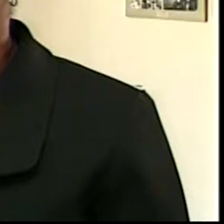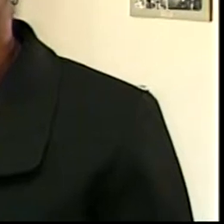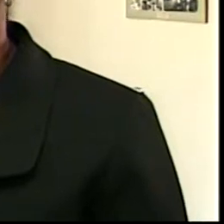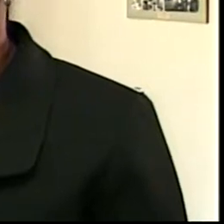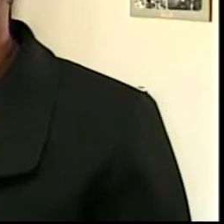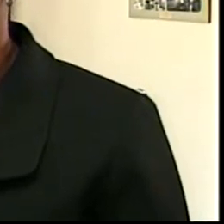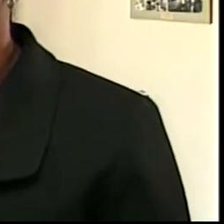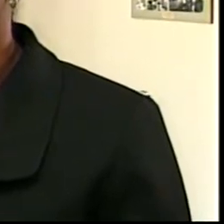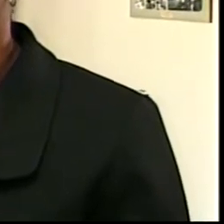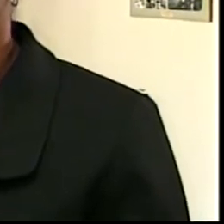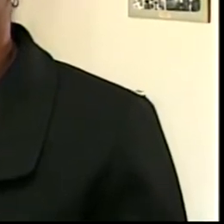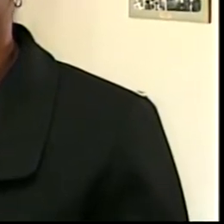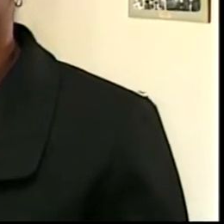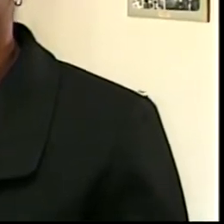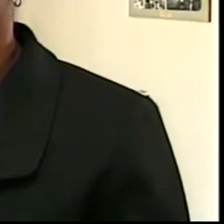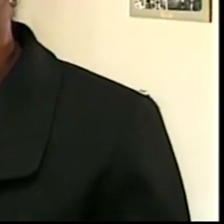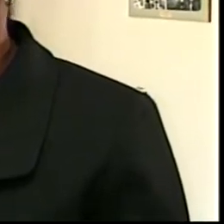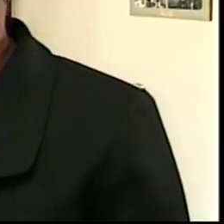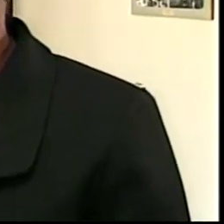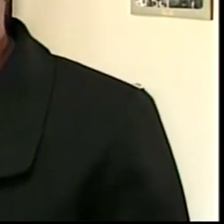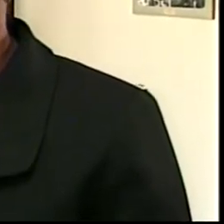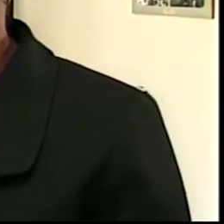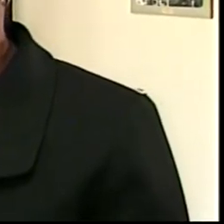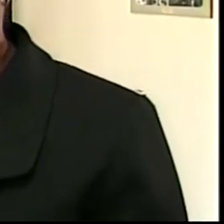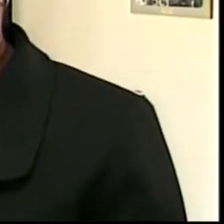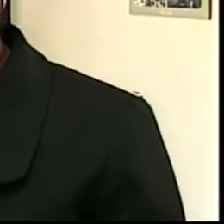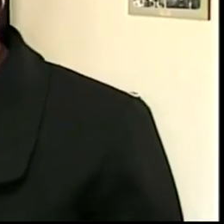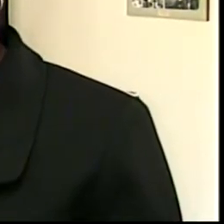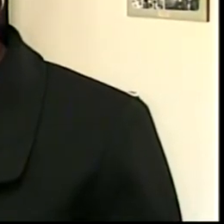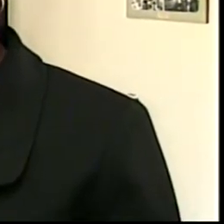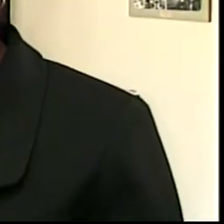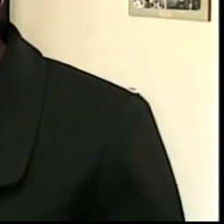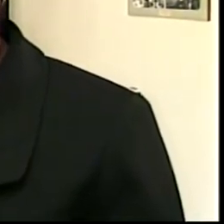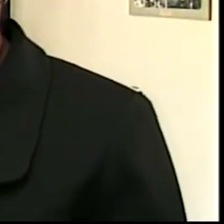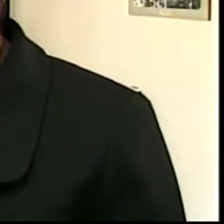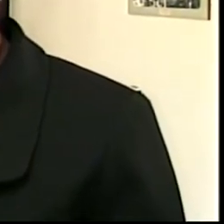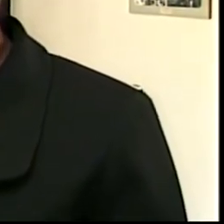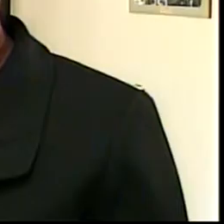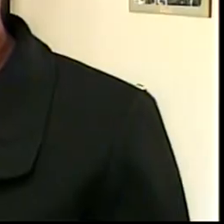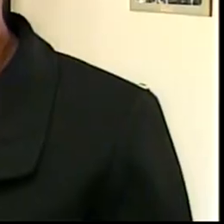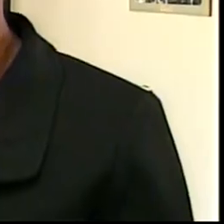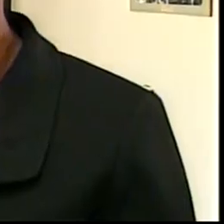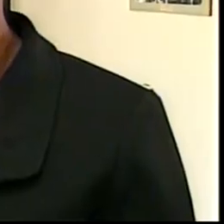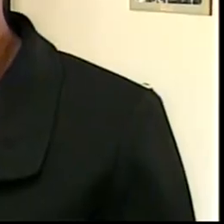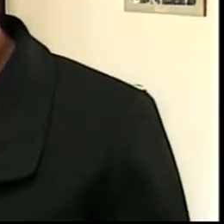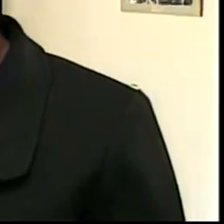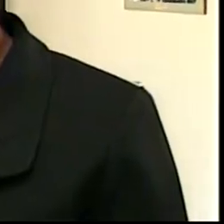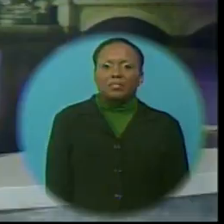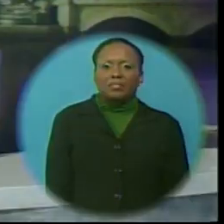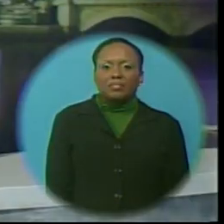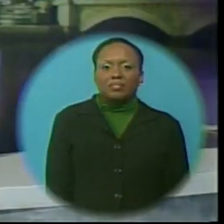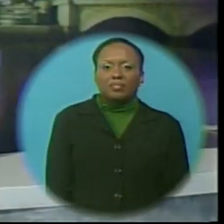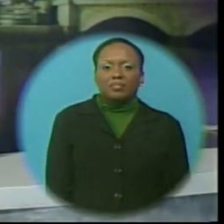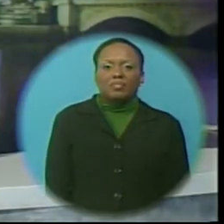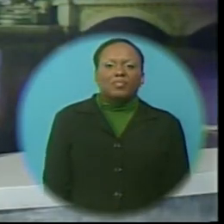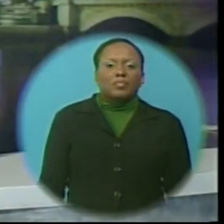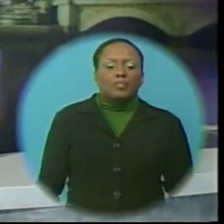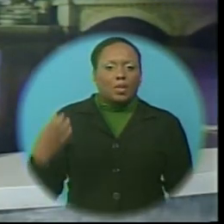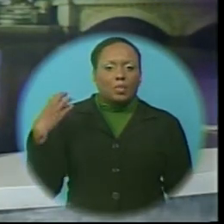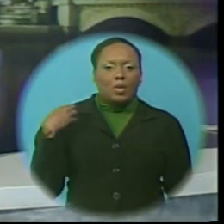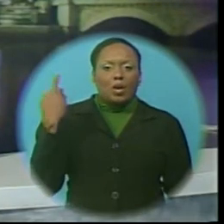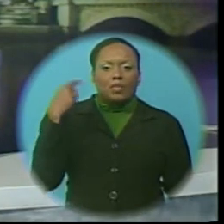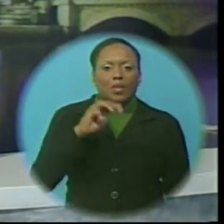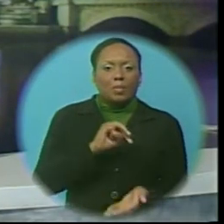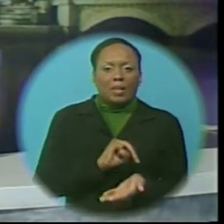and when or if the union then will be meeting with the company to continue talks. The head